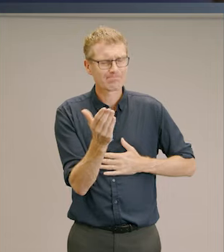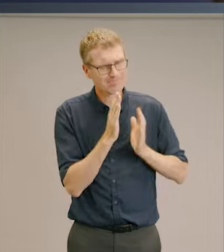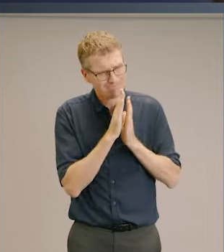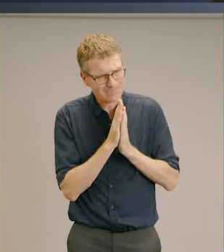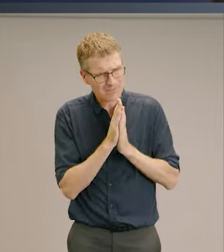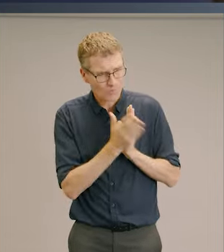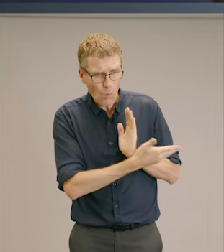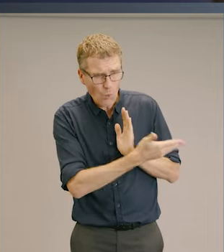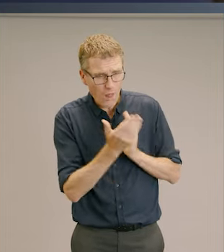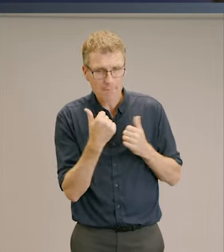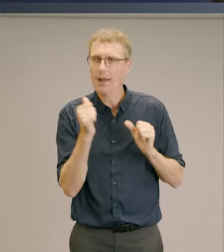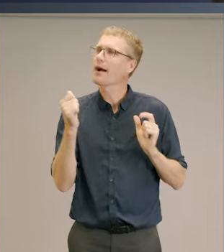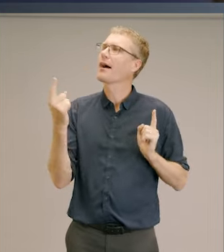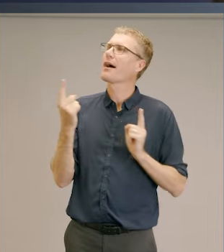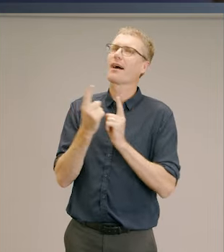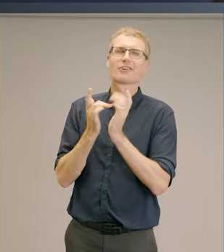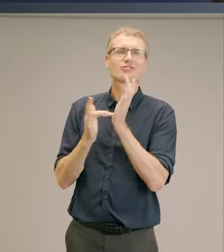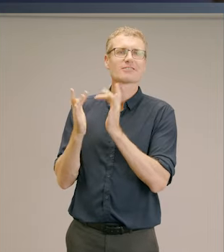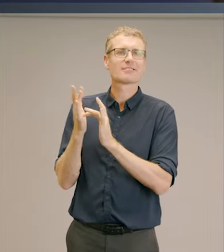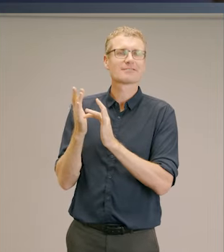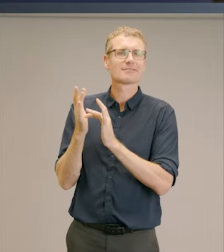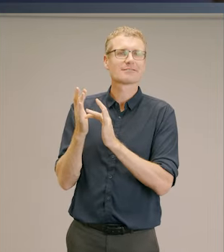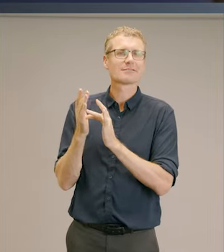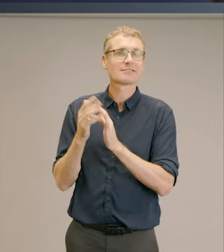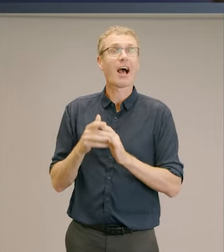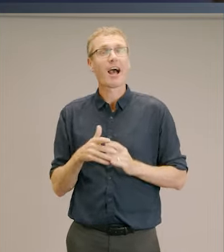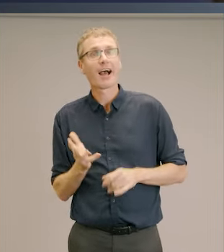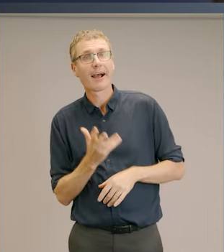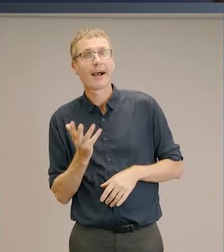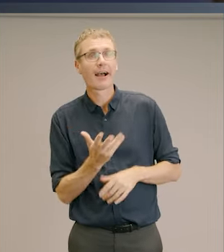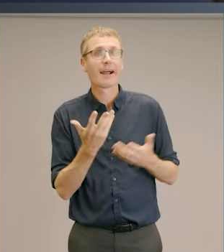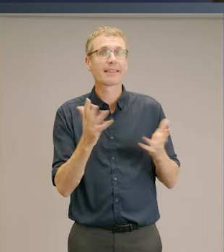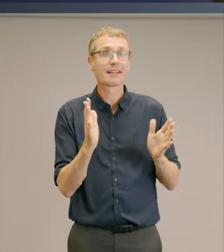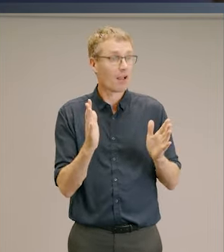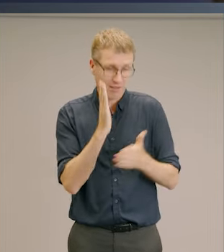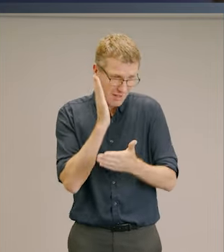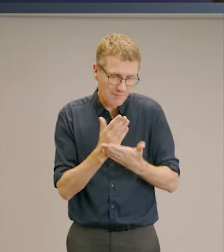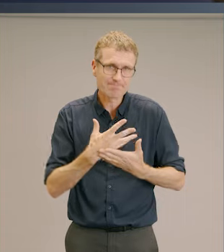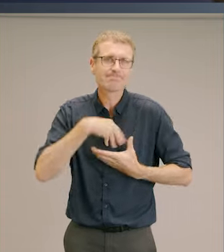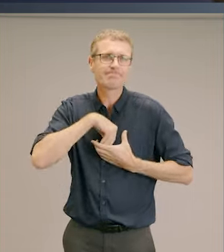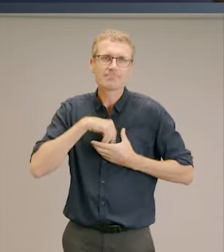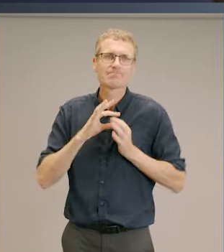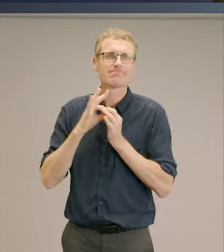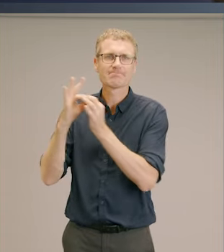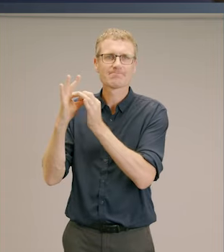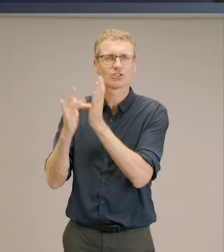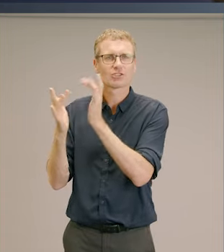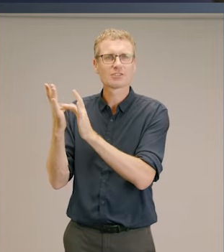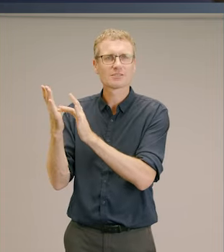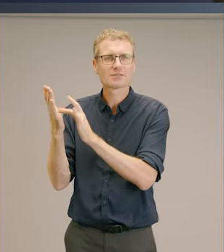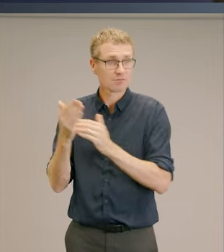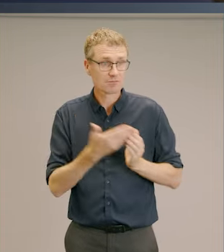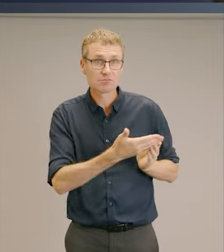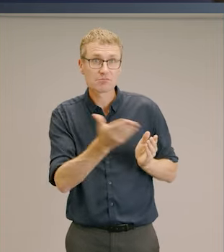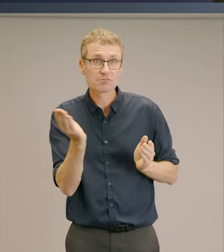heart is that we would all encounter Jesus today. That we wouldn't just go through the motions of it, that we'd actually